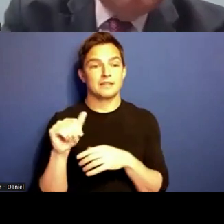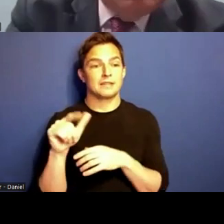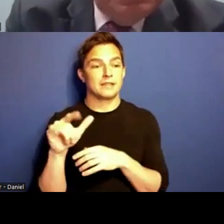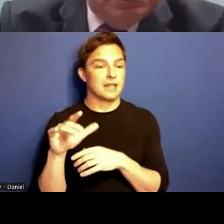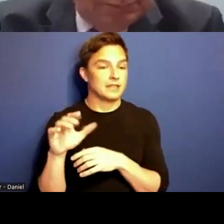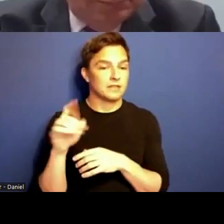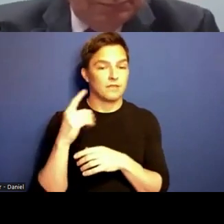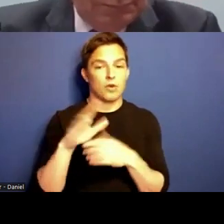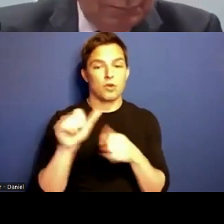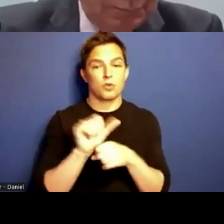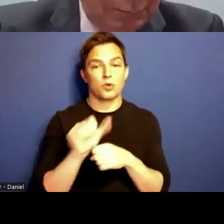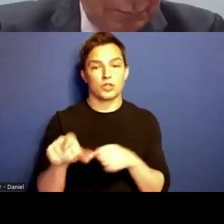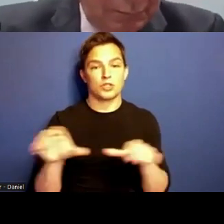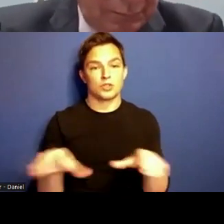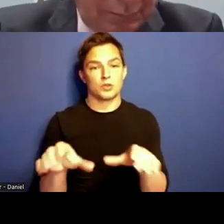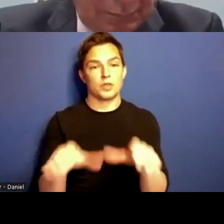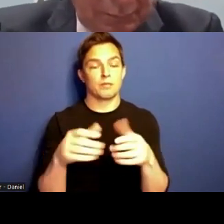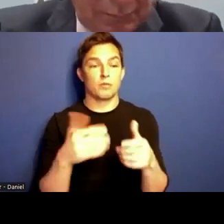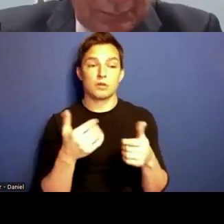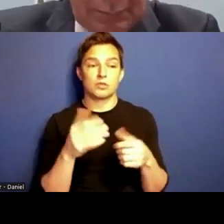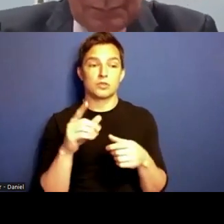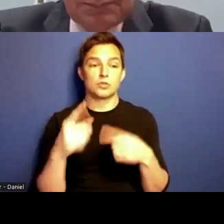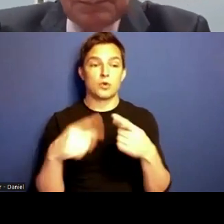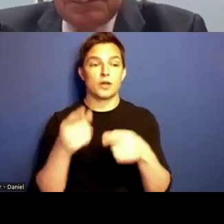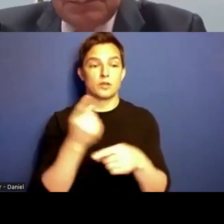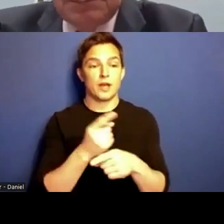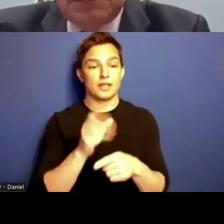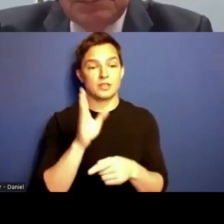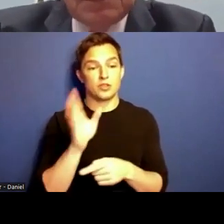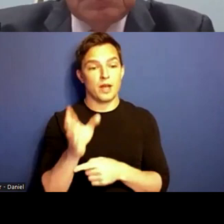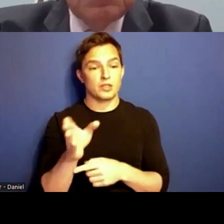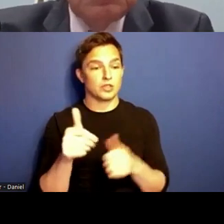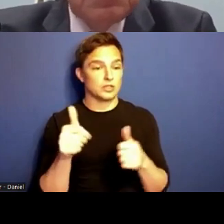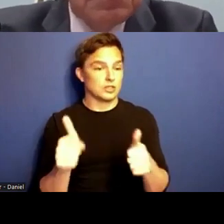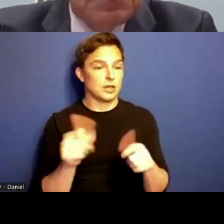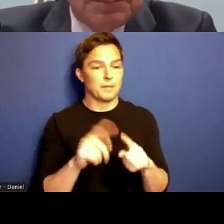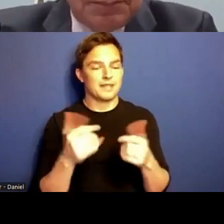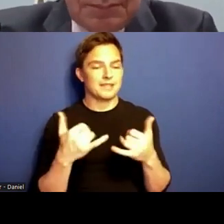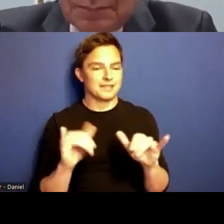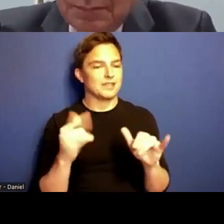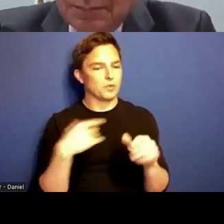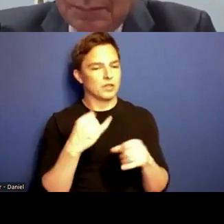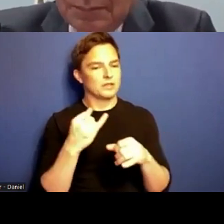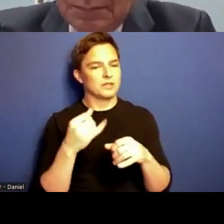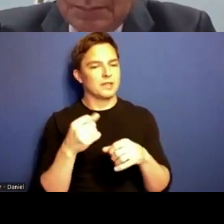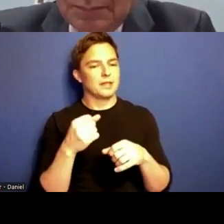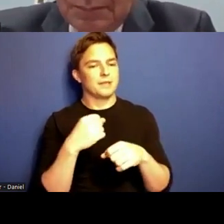are, again, trending in the right direction, but it blows my mind that we're still institutionalizing people.